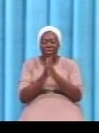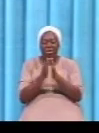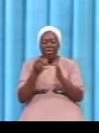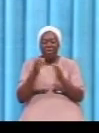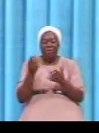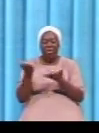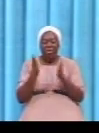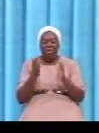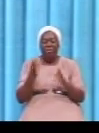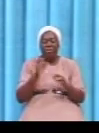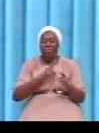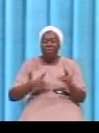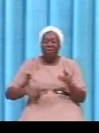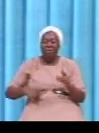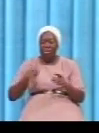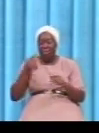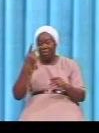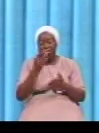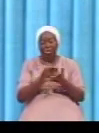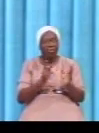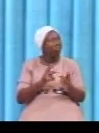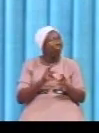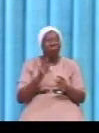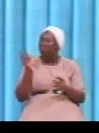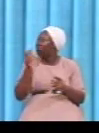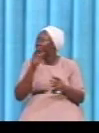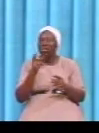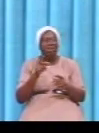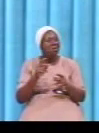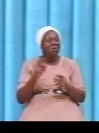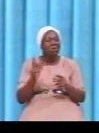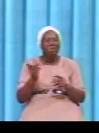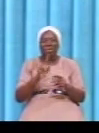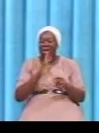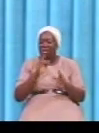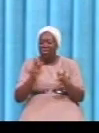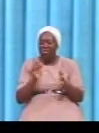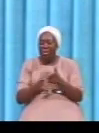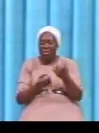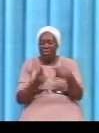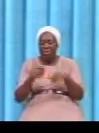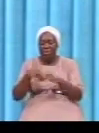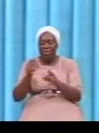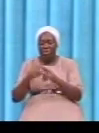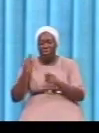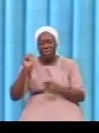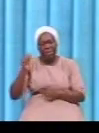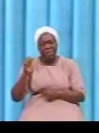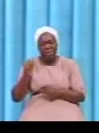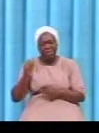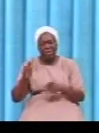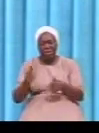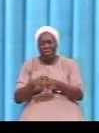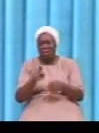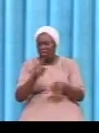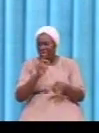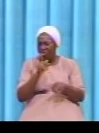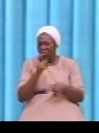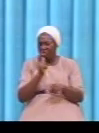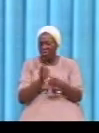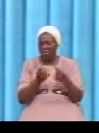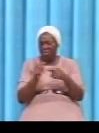God, you see people looking up and down. Where are the people coming out to testify? As if you came to be a